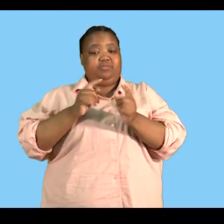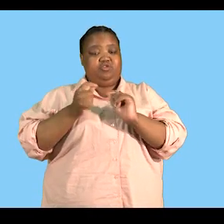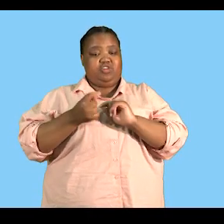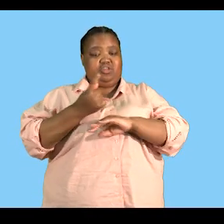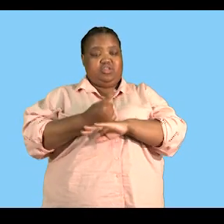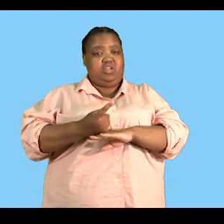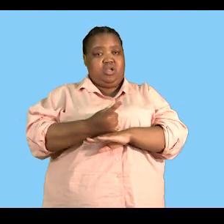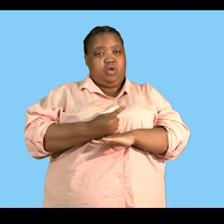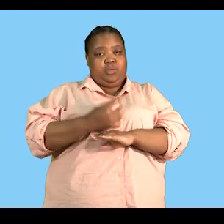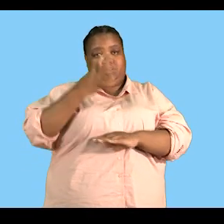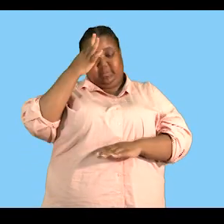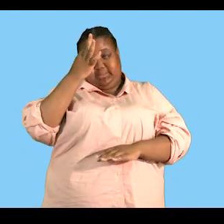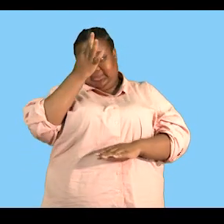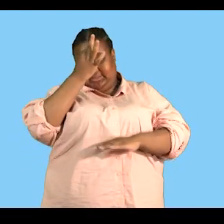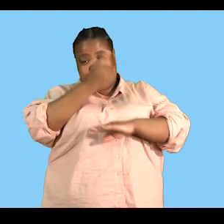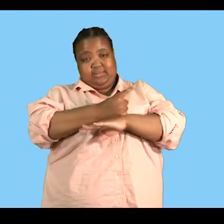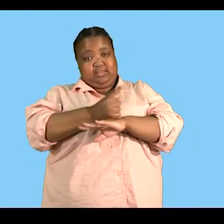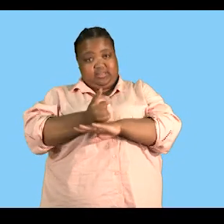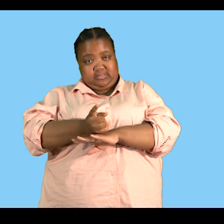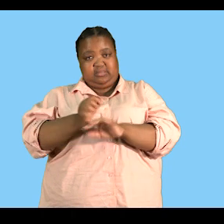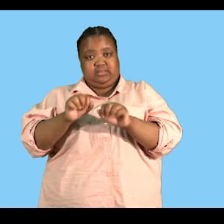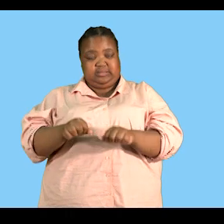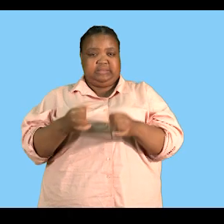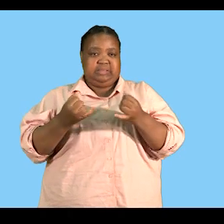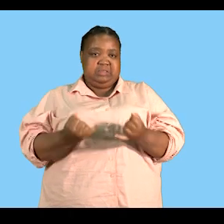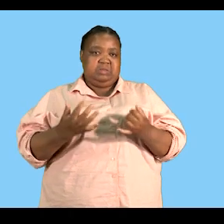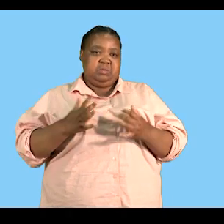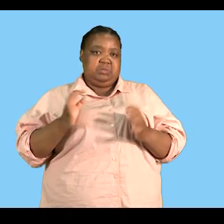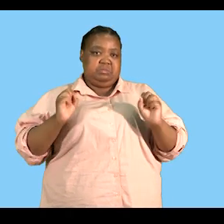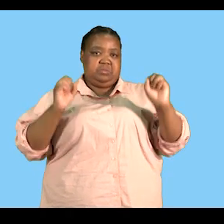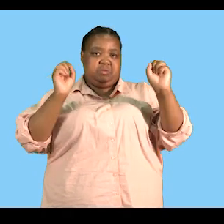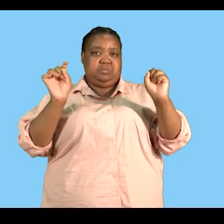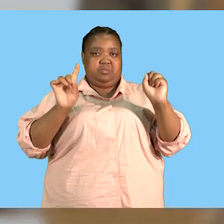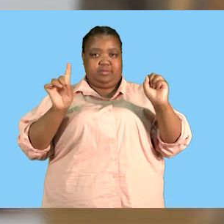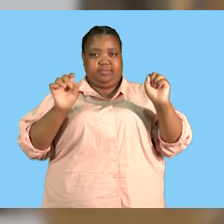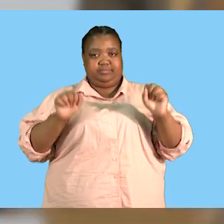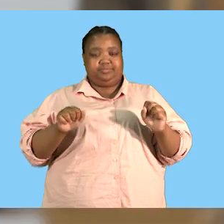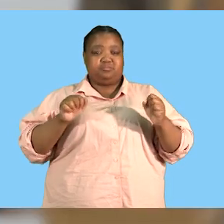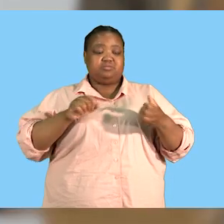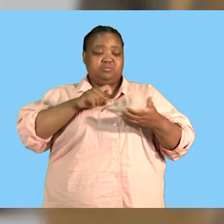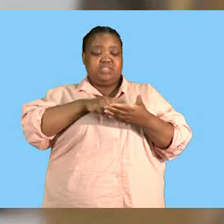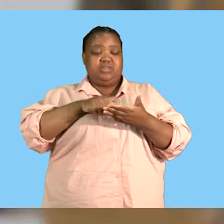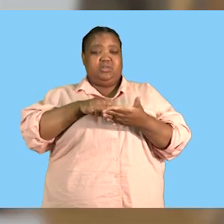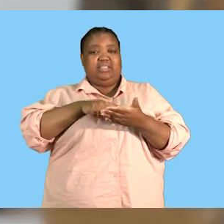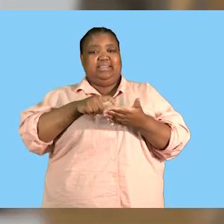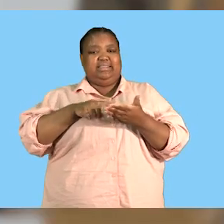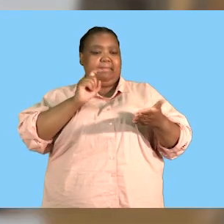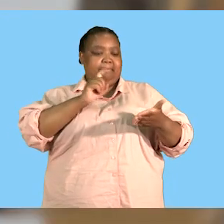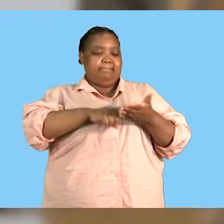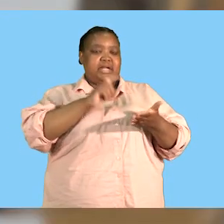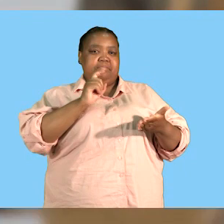seconds. Now, I want to show you, or I want to speak about the button on your